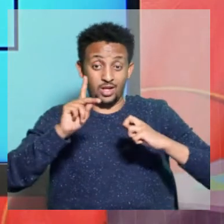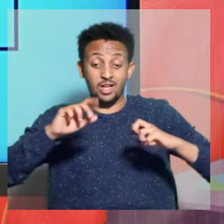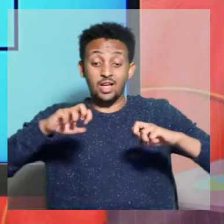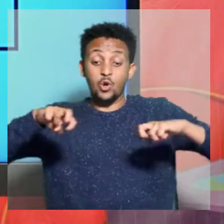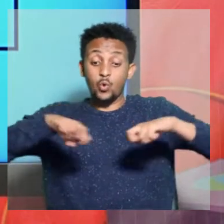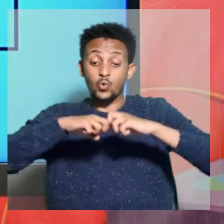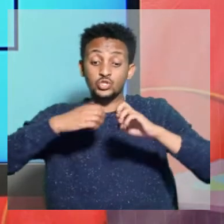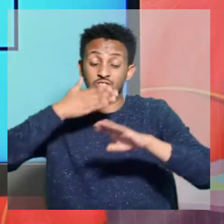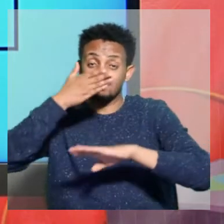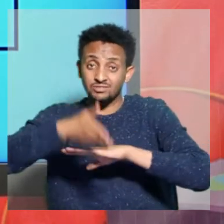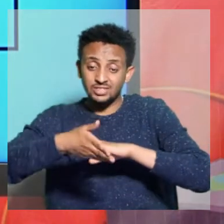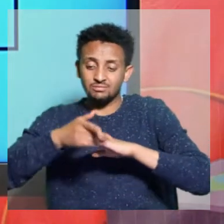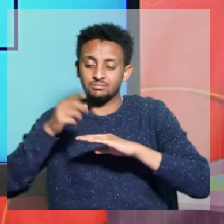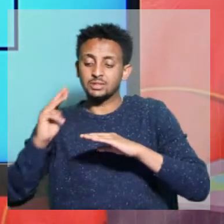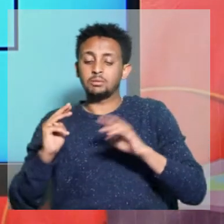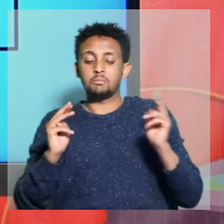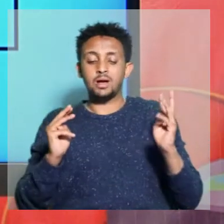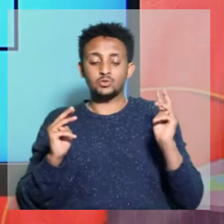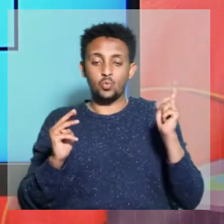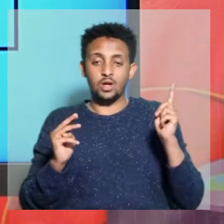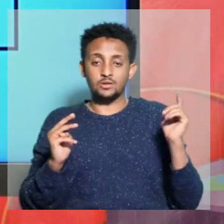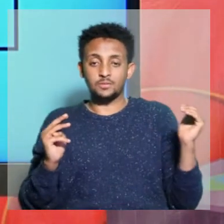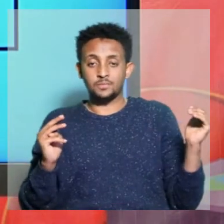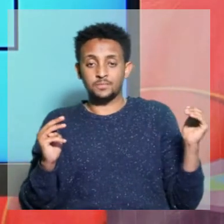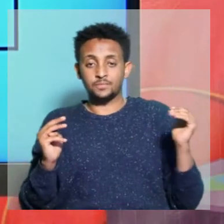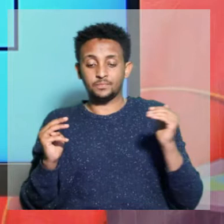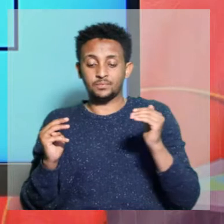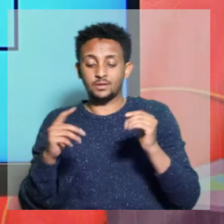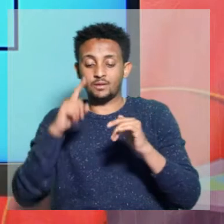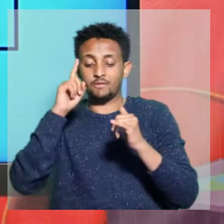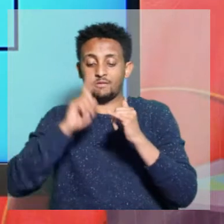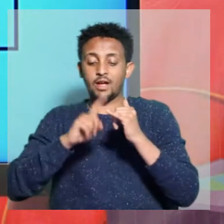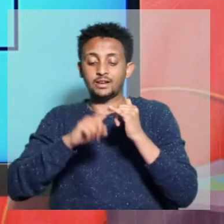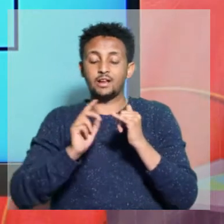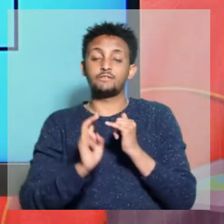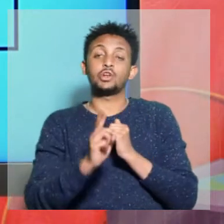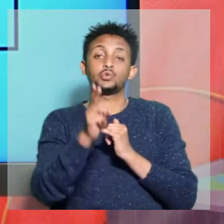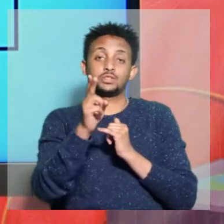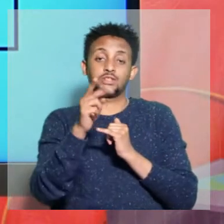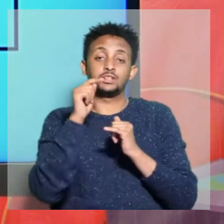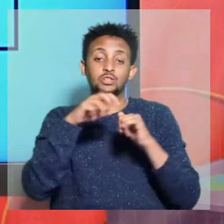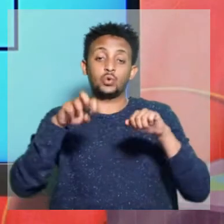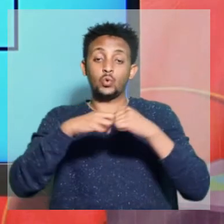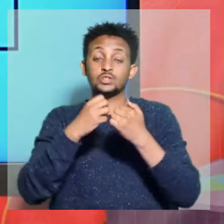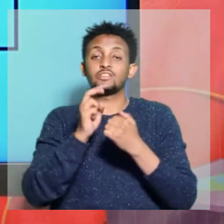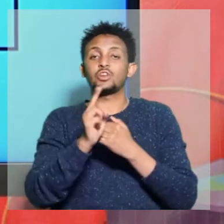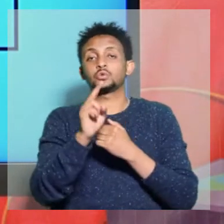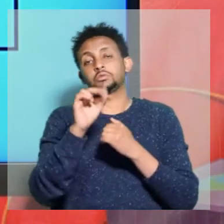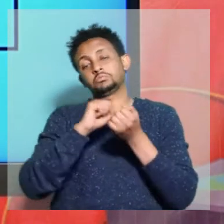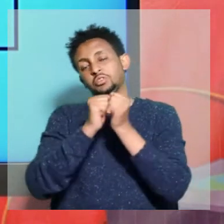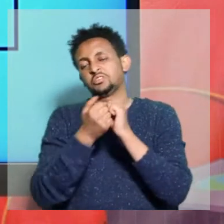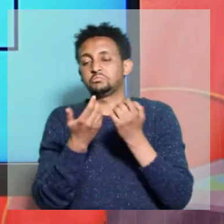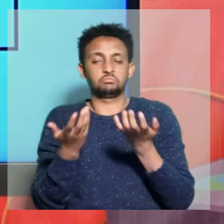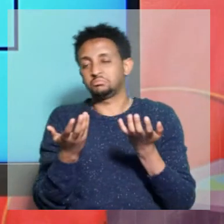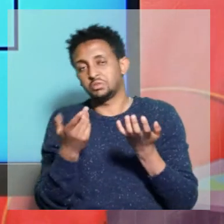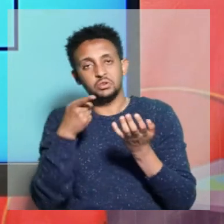collision, let's say that mass 1 is moving in this direction with a final velocity. After the collision, the velocity might be changed so